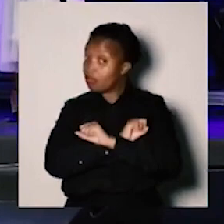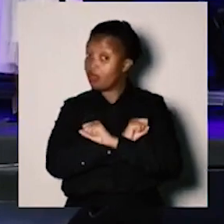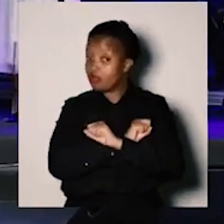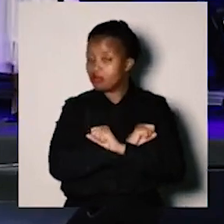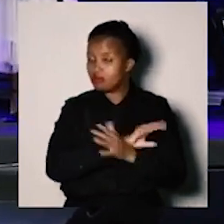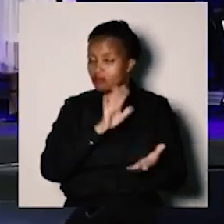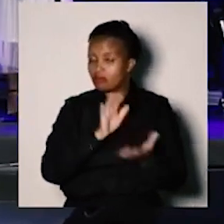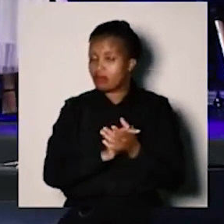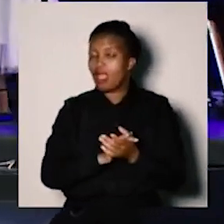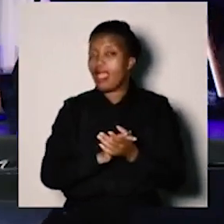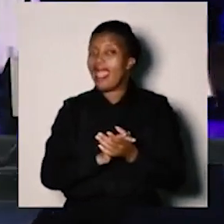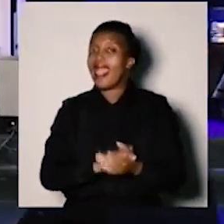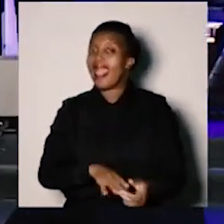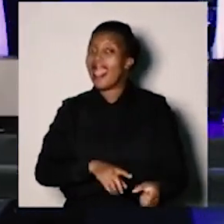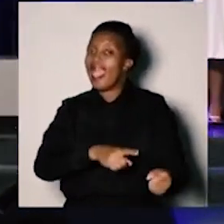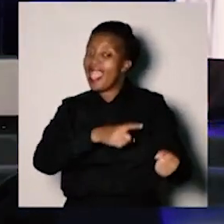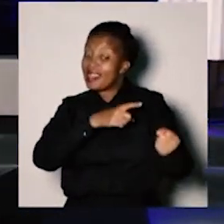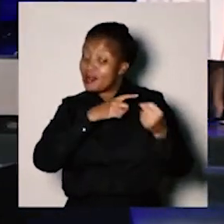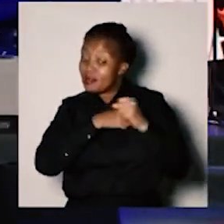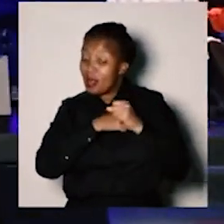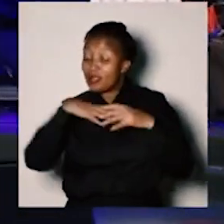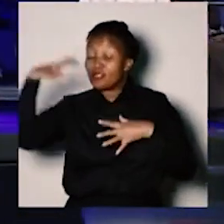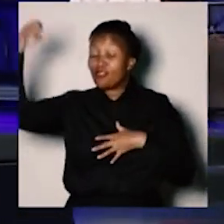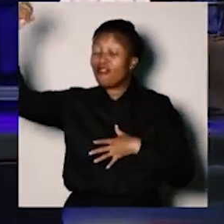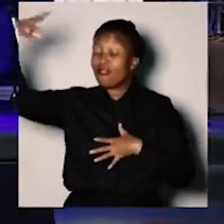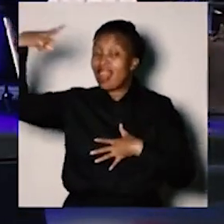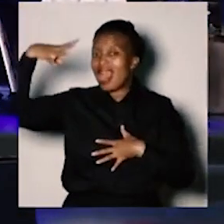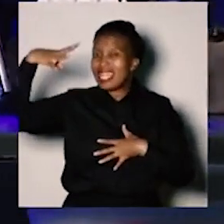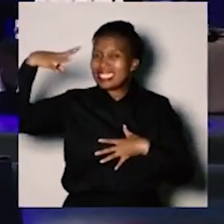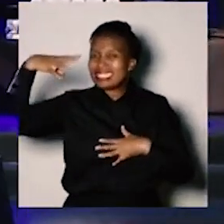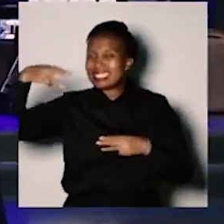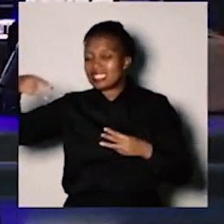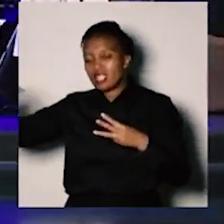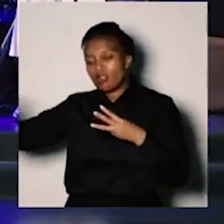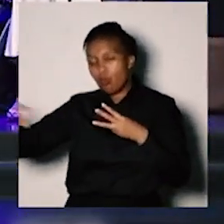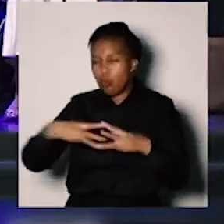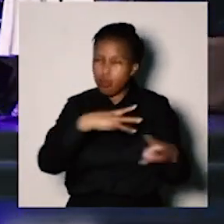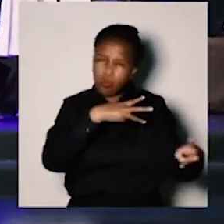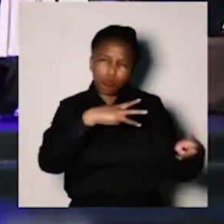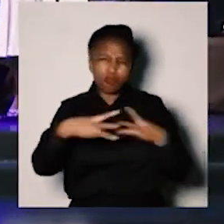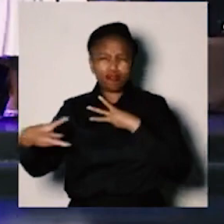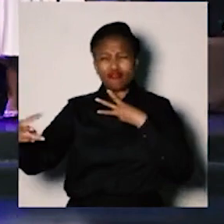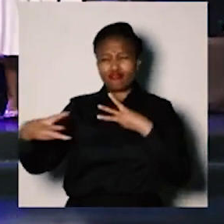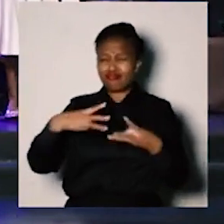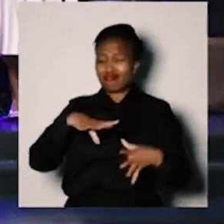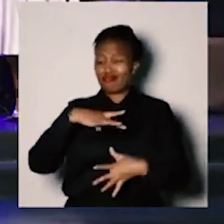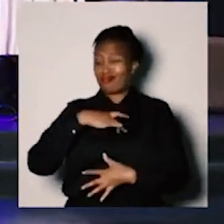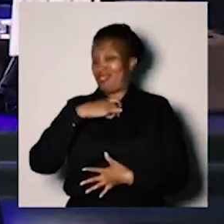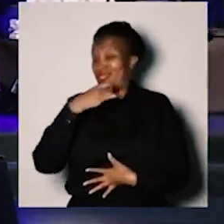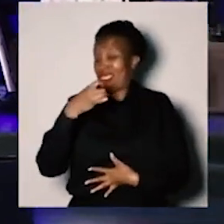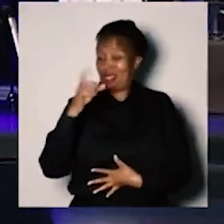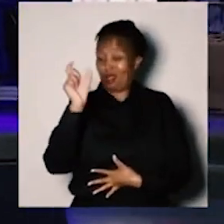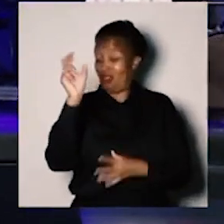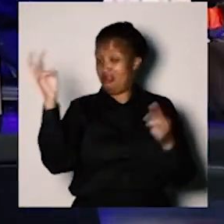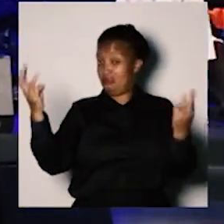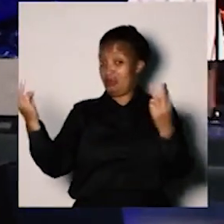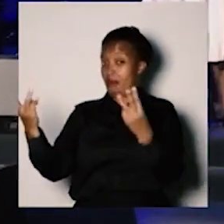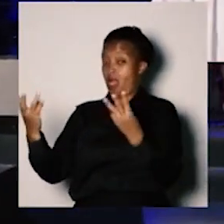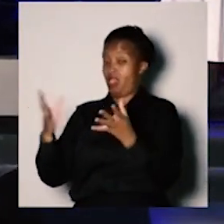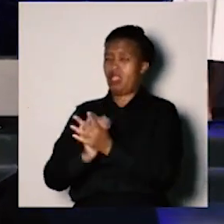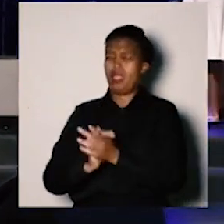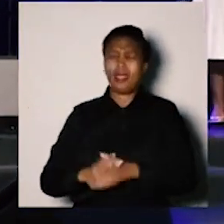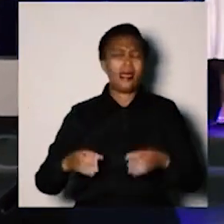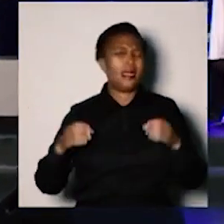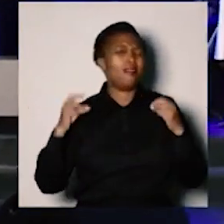and the powers of light. There's a tug of war for the soul of people. There are